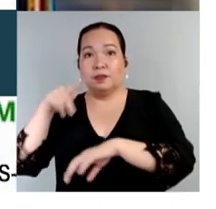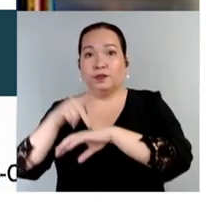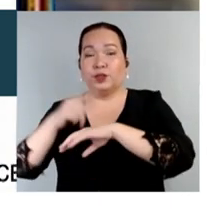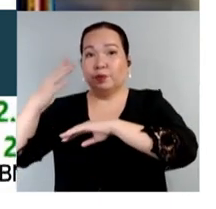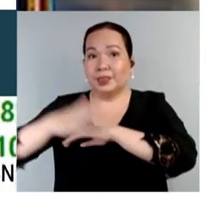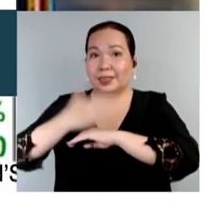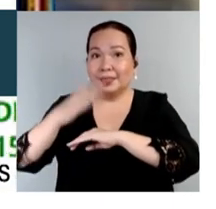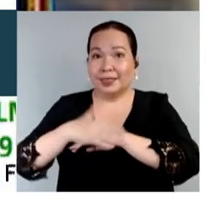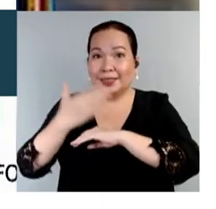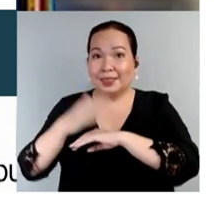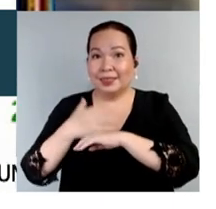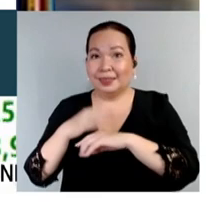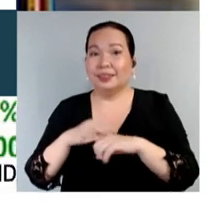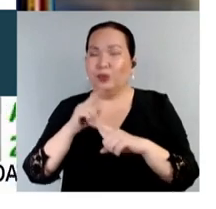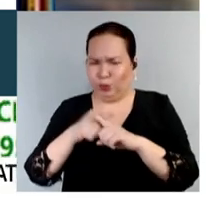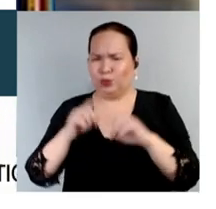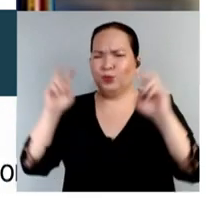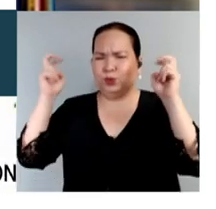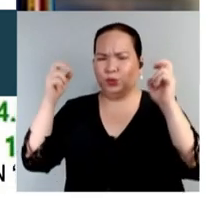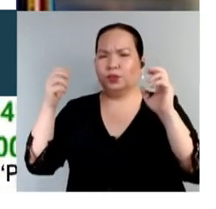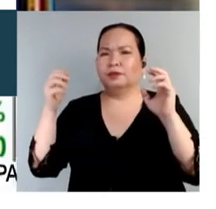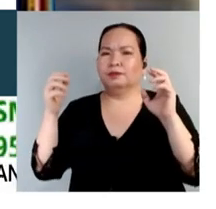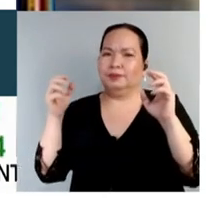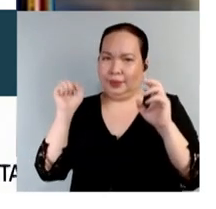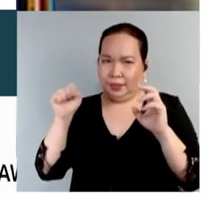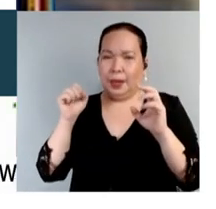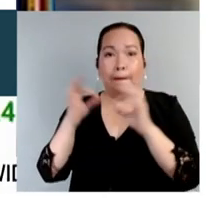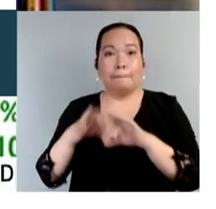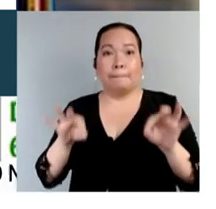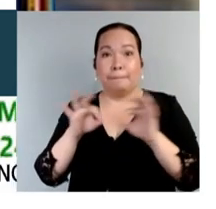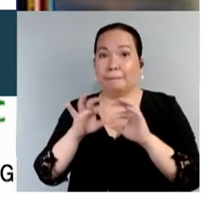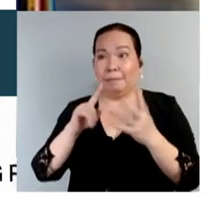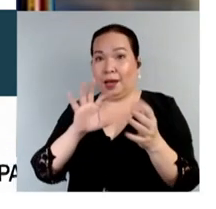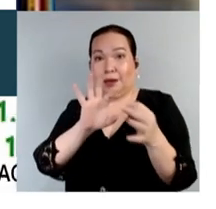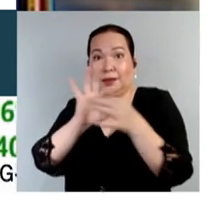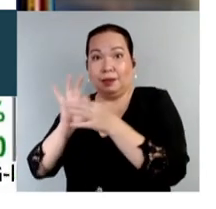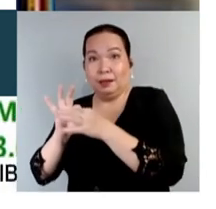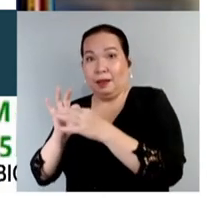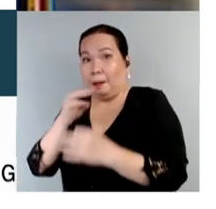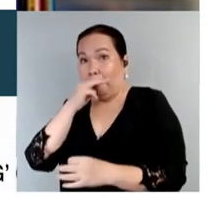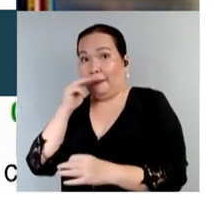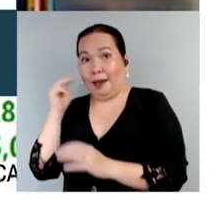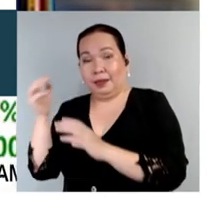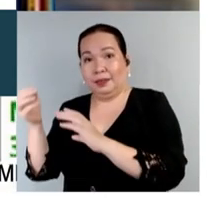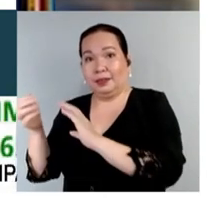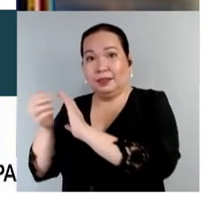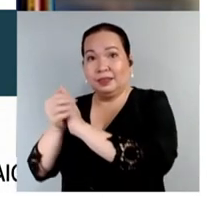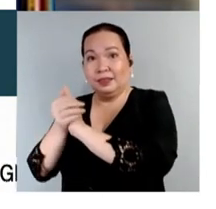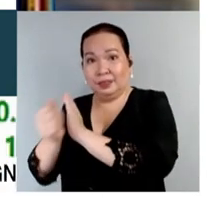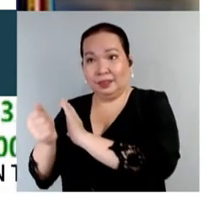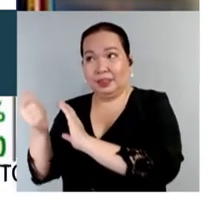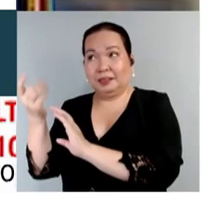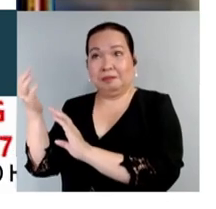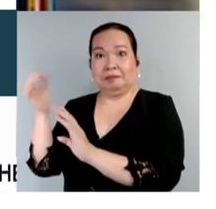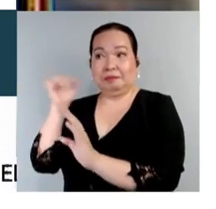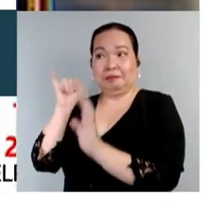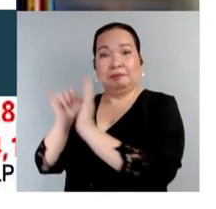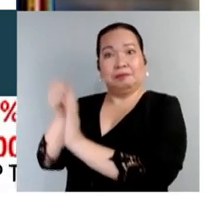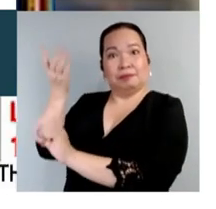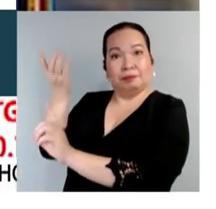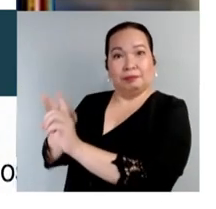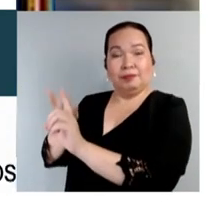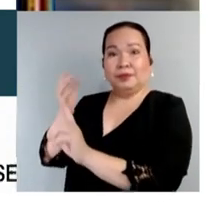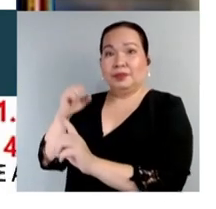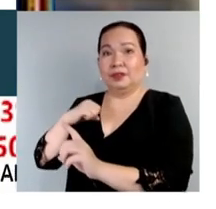that's very well identified with his caliber, no, his image as a senator. So it's a good